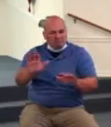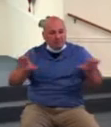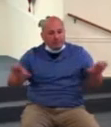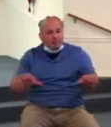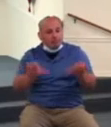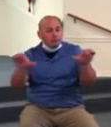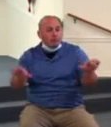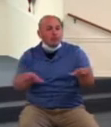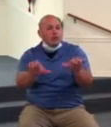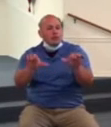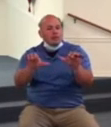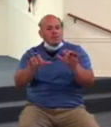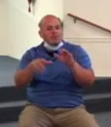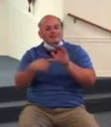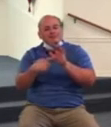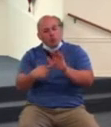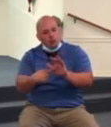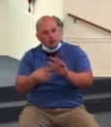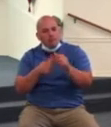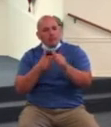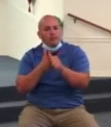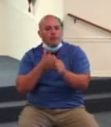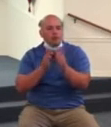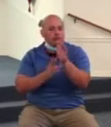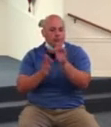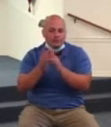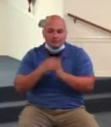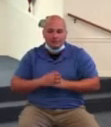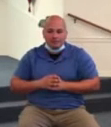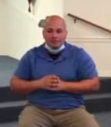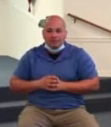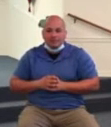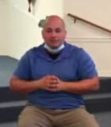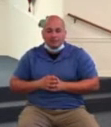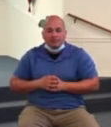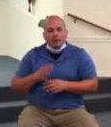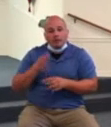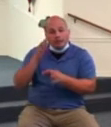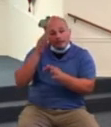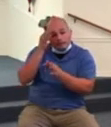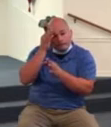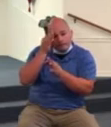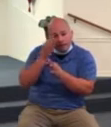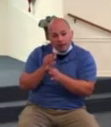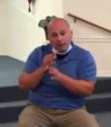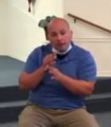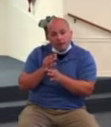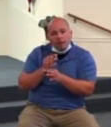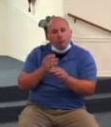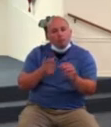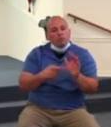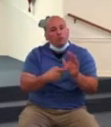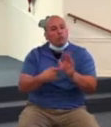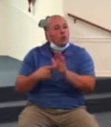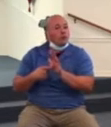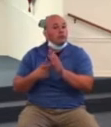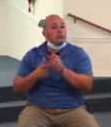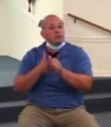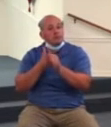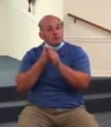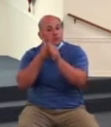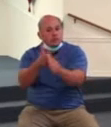Jesus. Faith requires pursuit of Jesus, first to come to him, then to follow